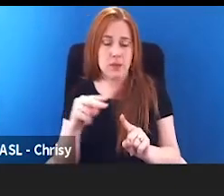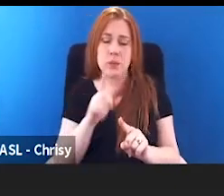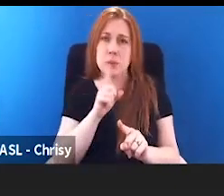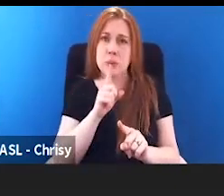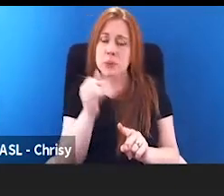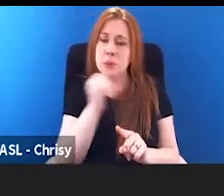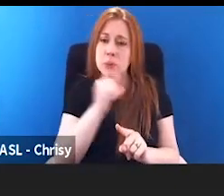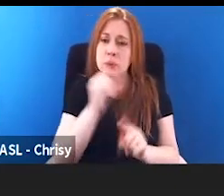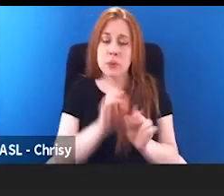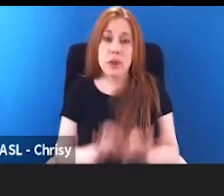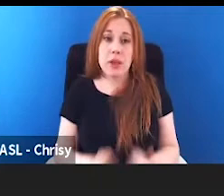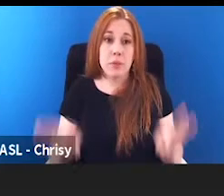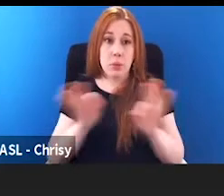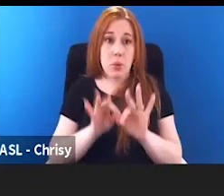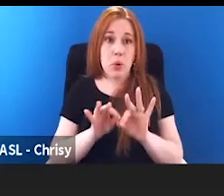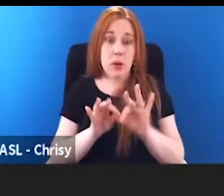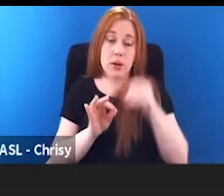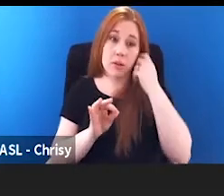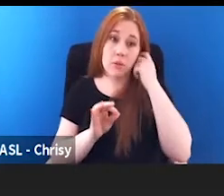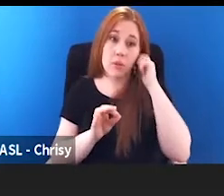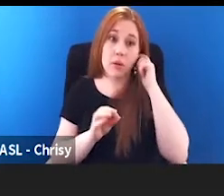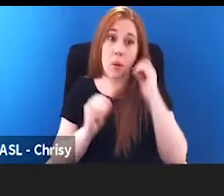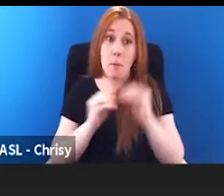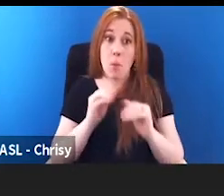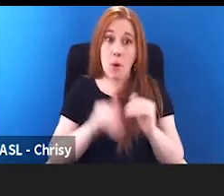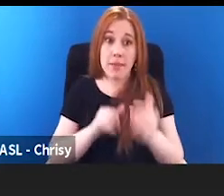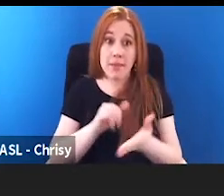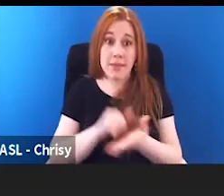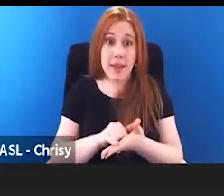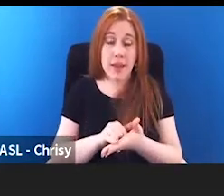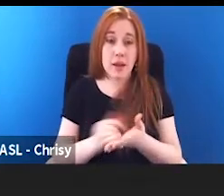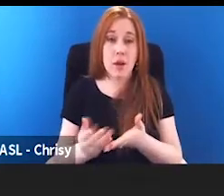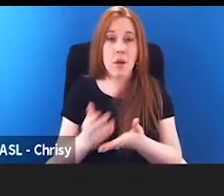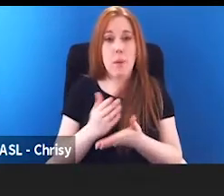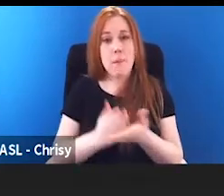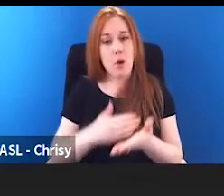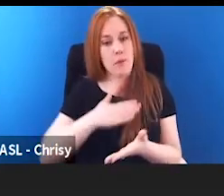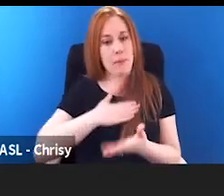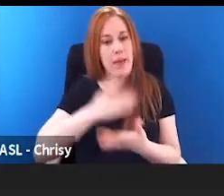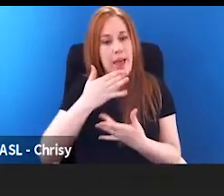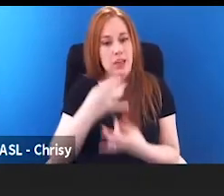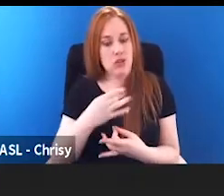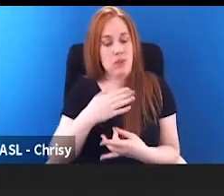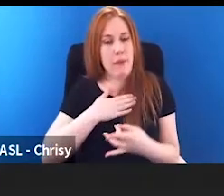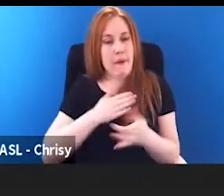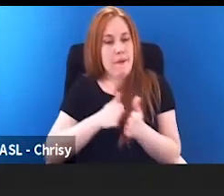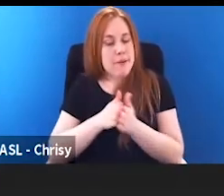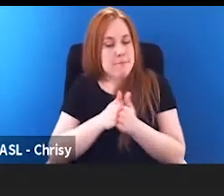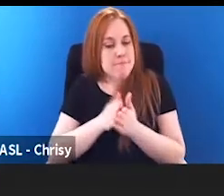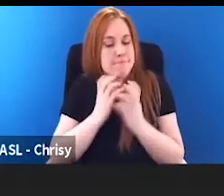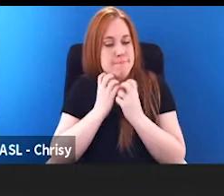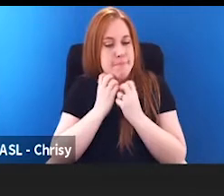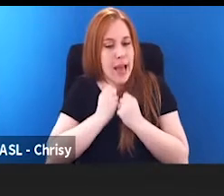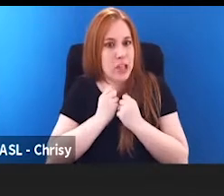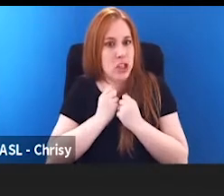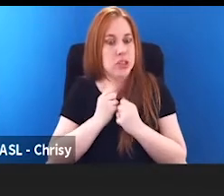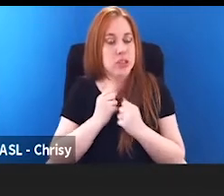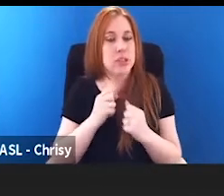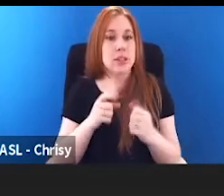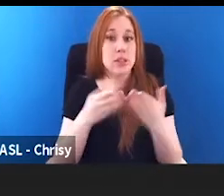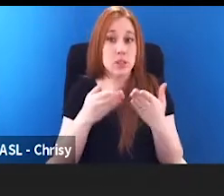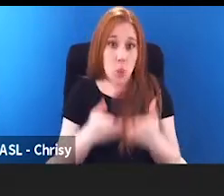important. But even beyond that, part of kind of my interest and my passion in this space is even opening